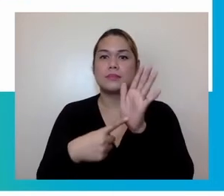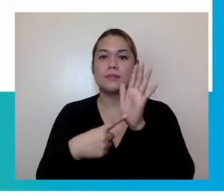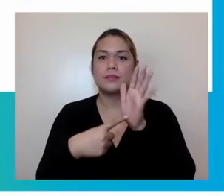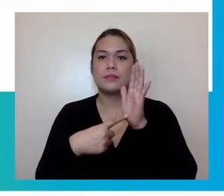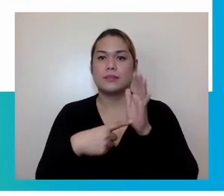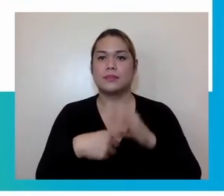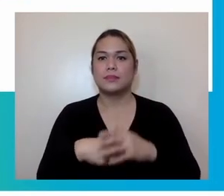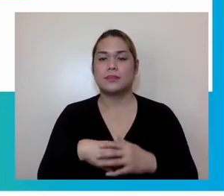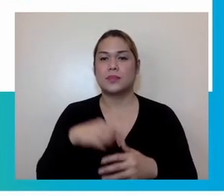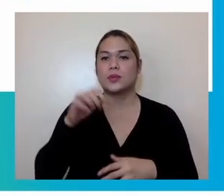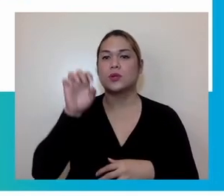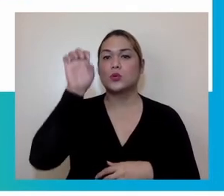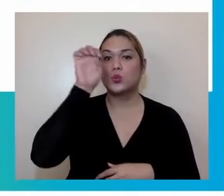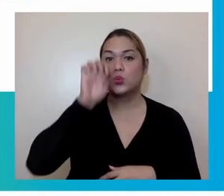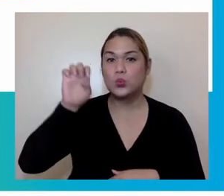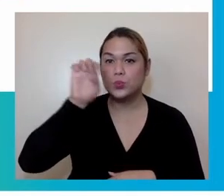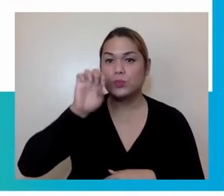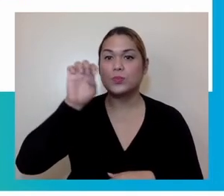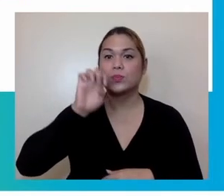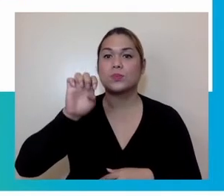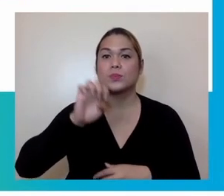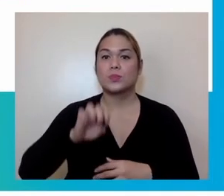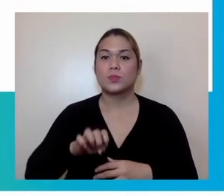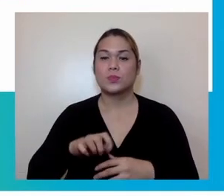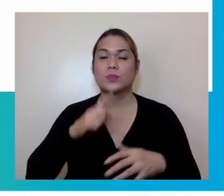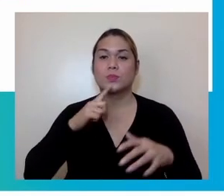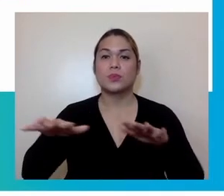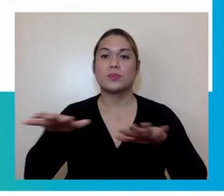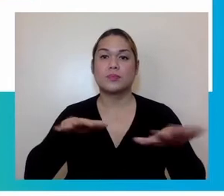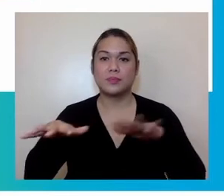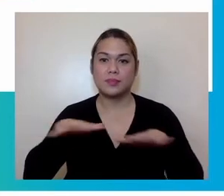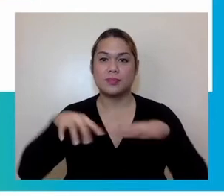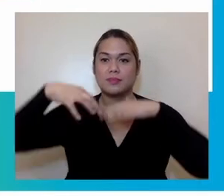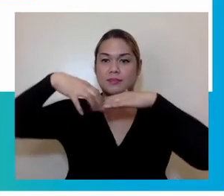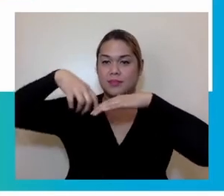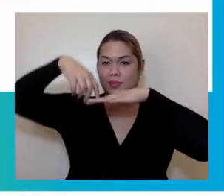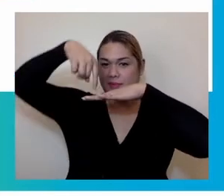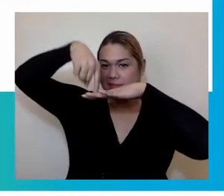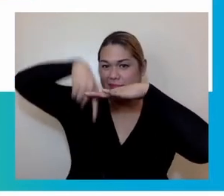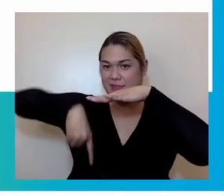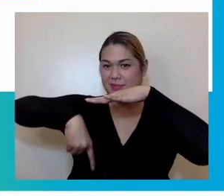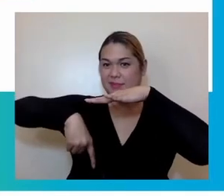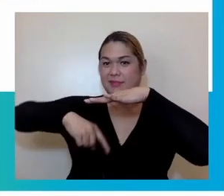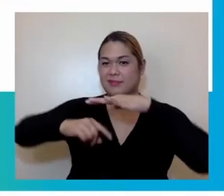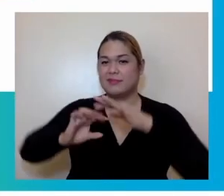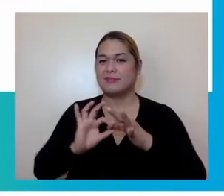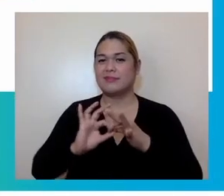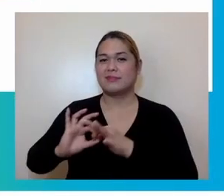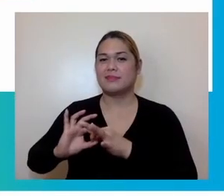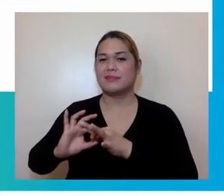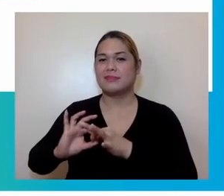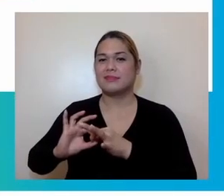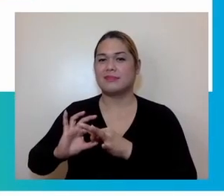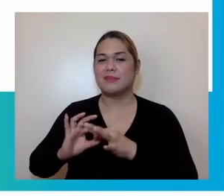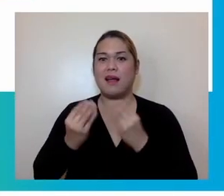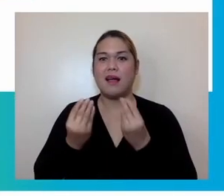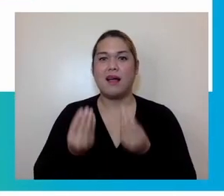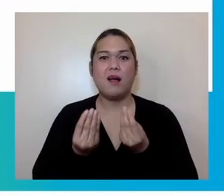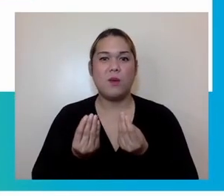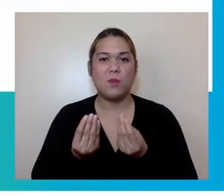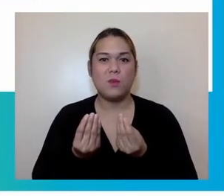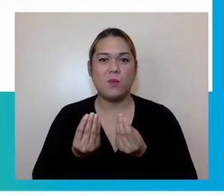disrupt drilling activities, you know. For example, the Sidoarjo mudflow case in